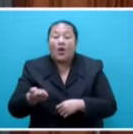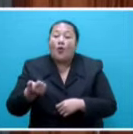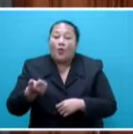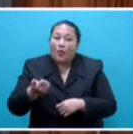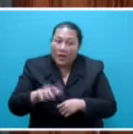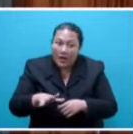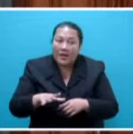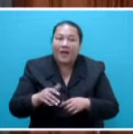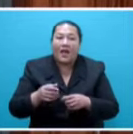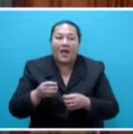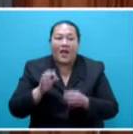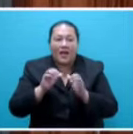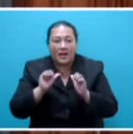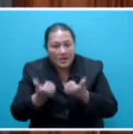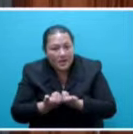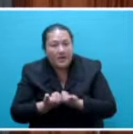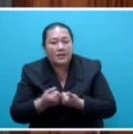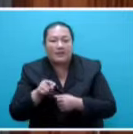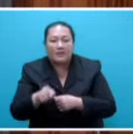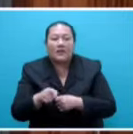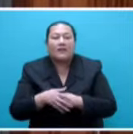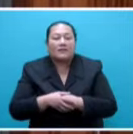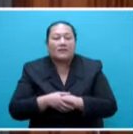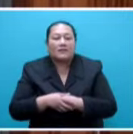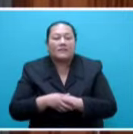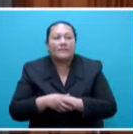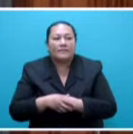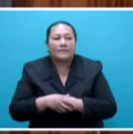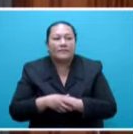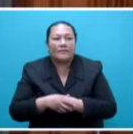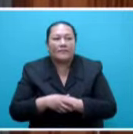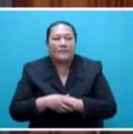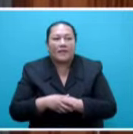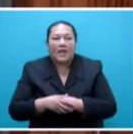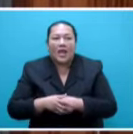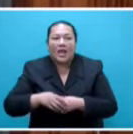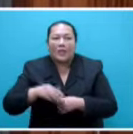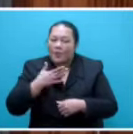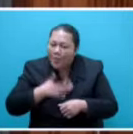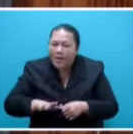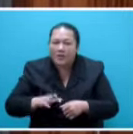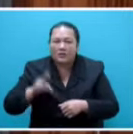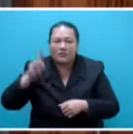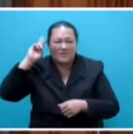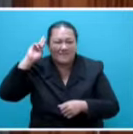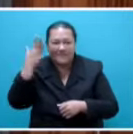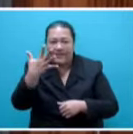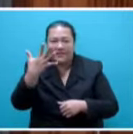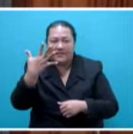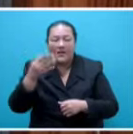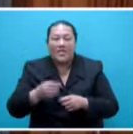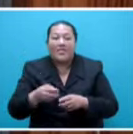for this House to debate adequately to reflect the views of the public for and against these